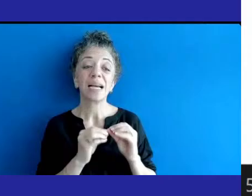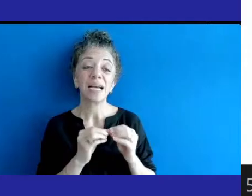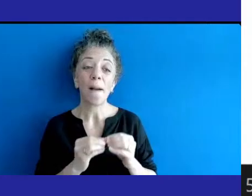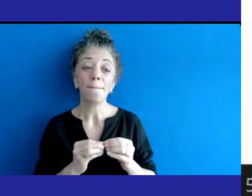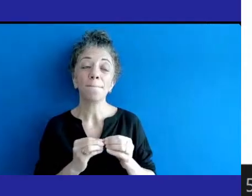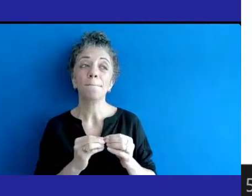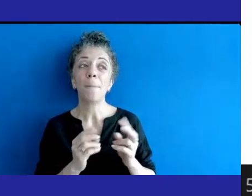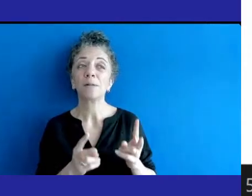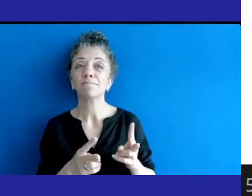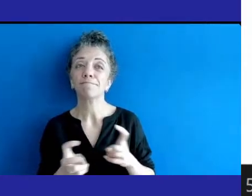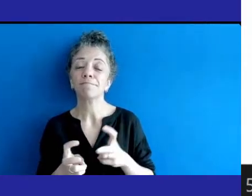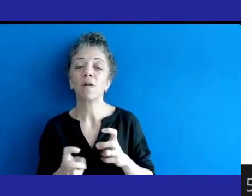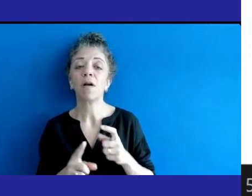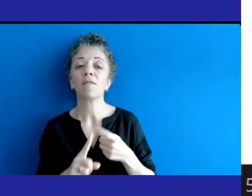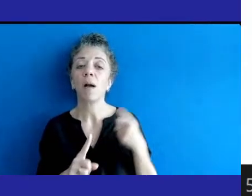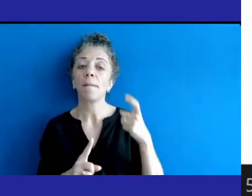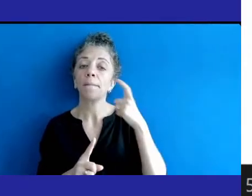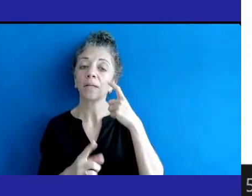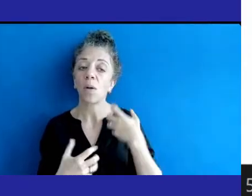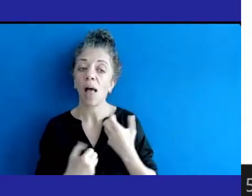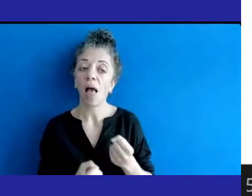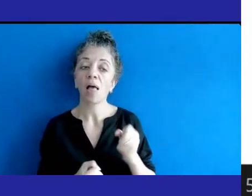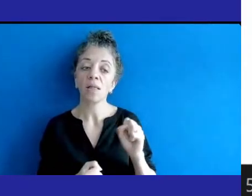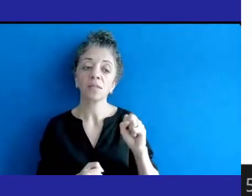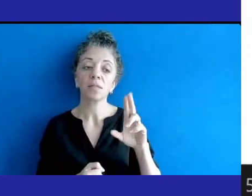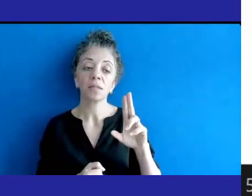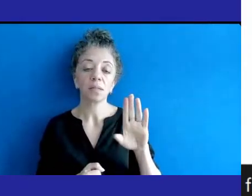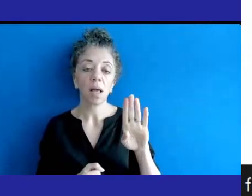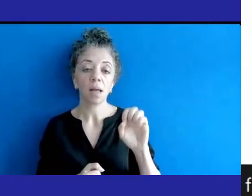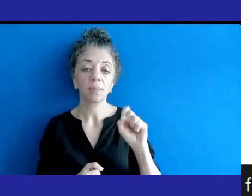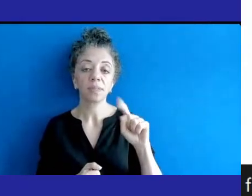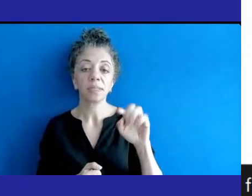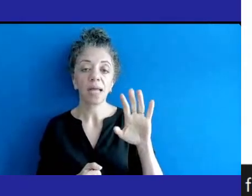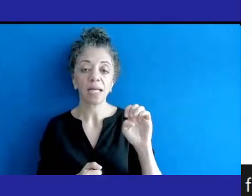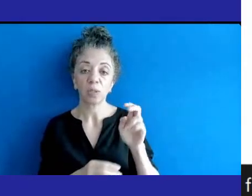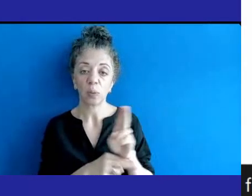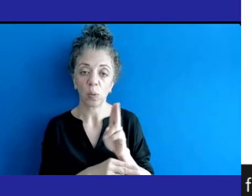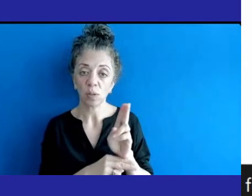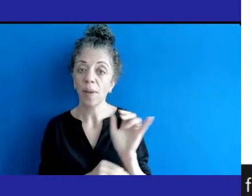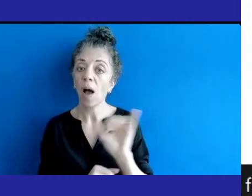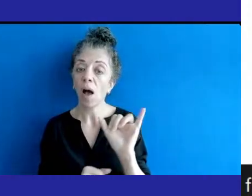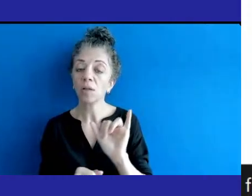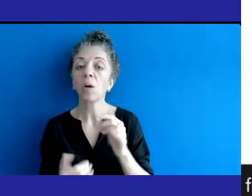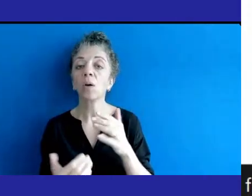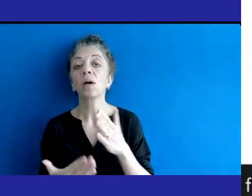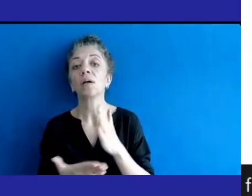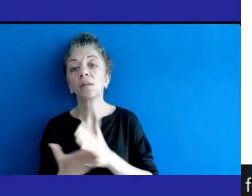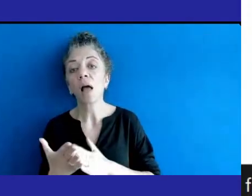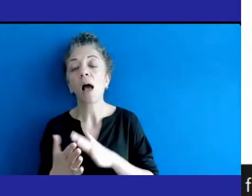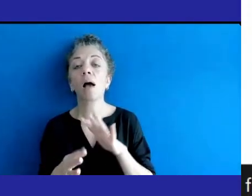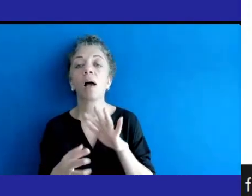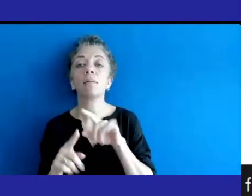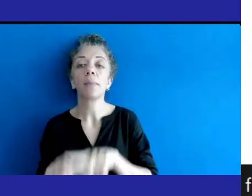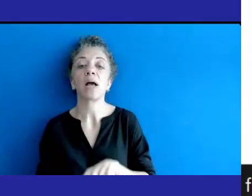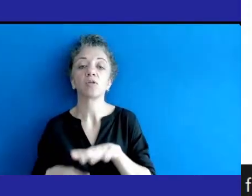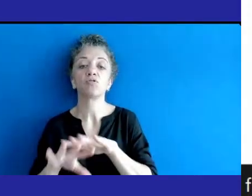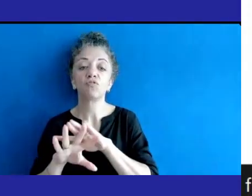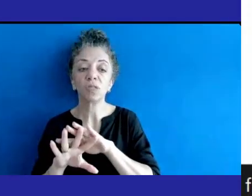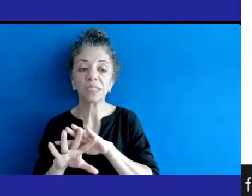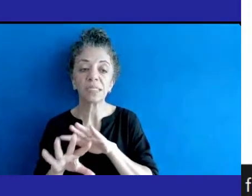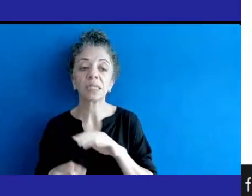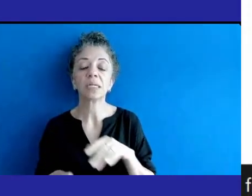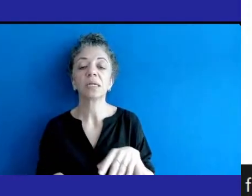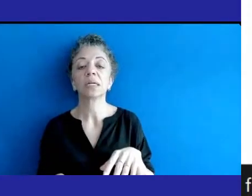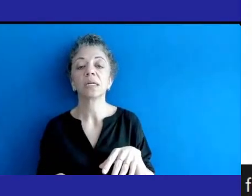there's also measures that deal with screenings, viral load suppression, asthma medication